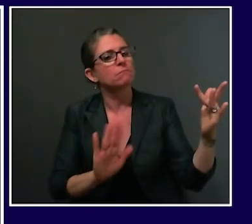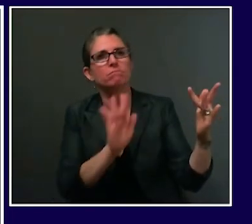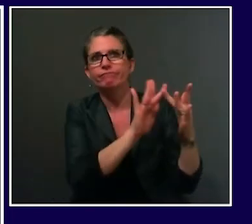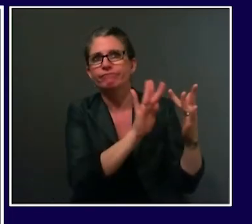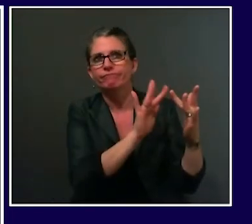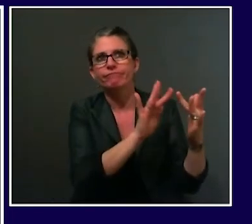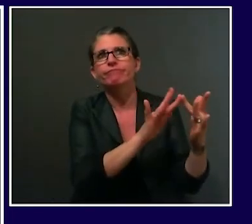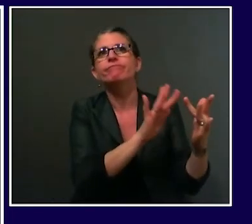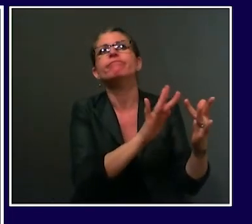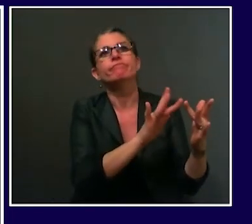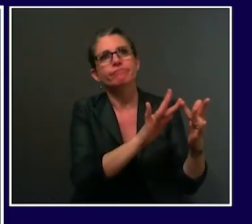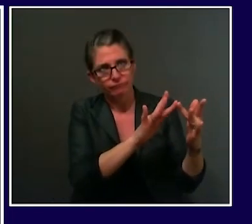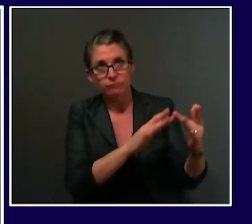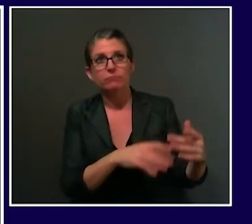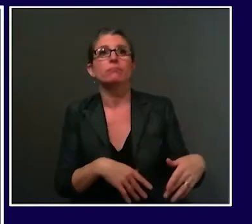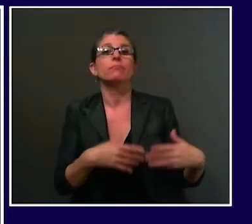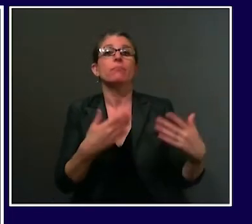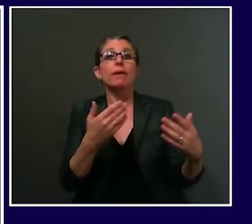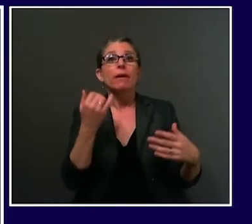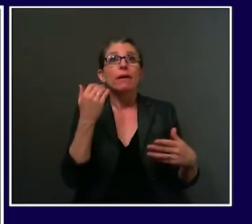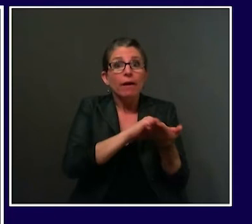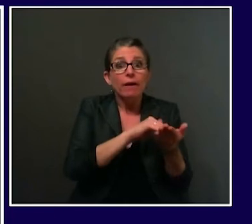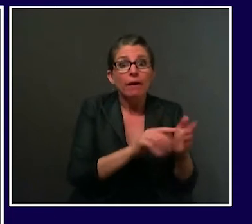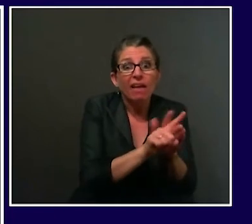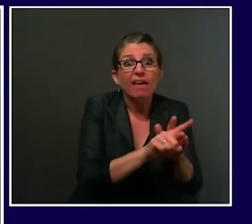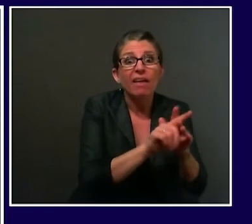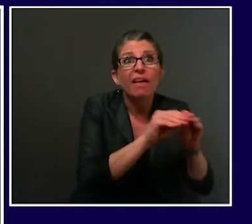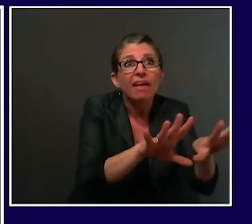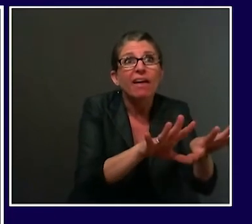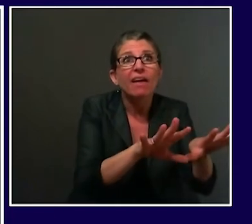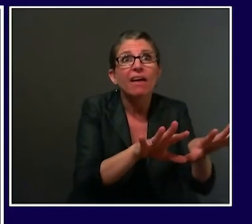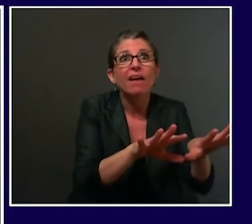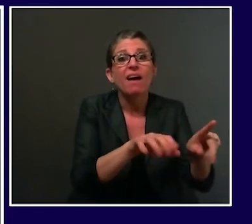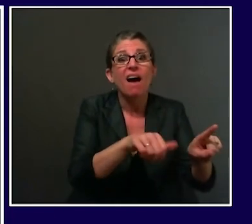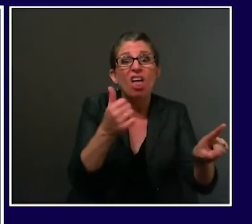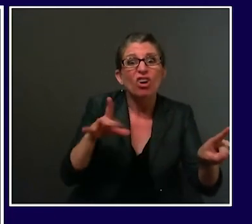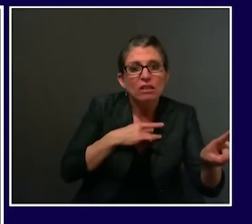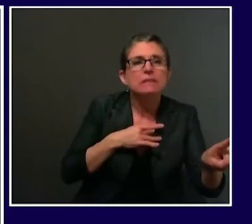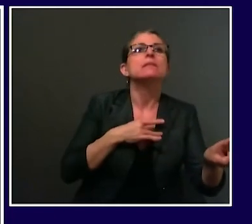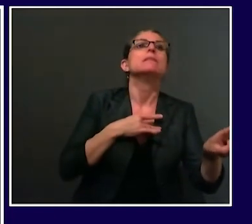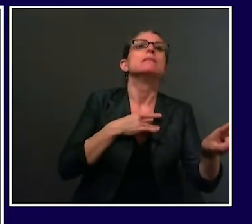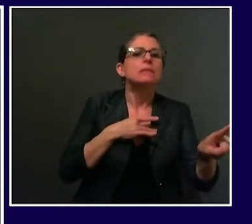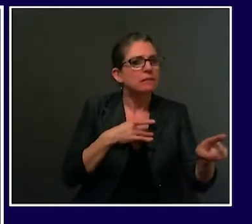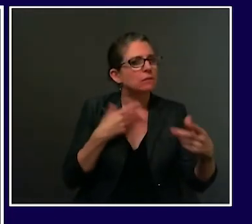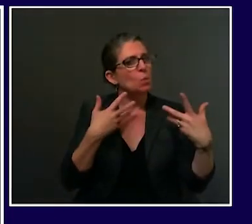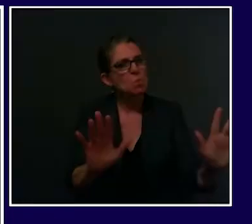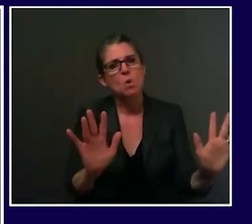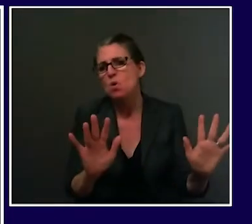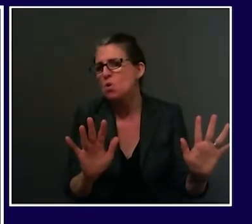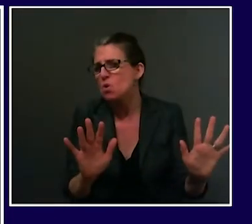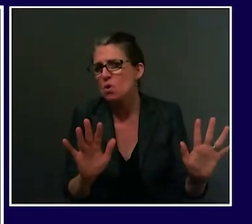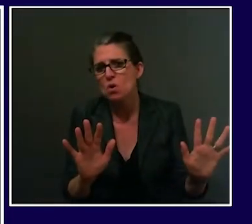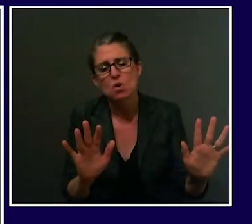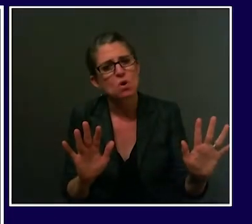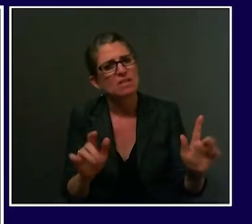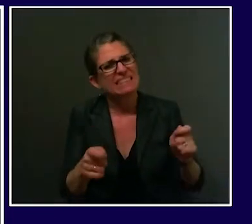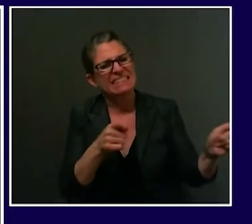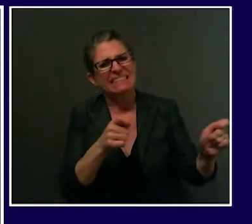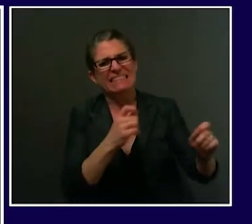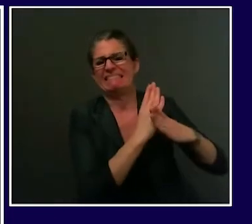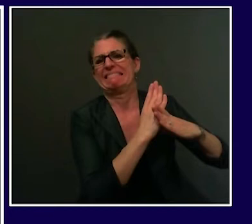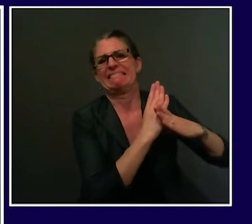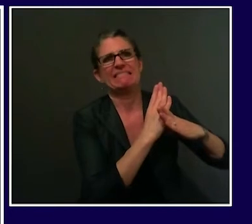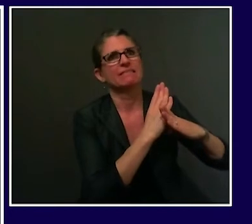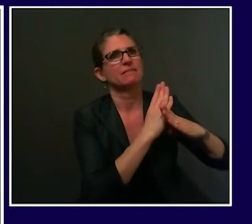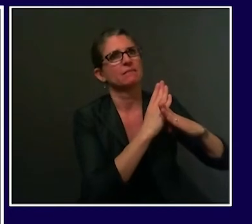the virus and to prevent additional individuals from becoming ill. But this has certainly been a very big challenge, not just,